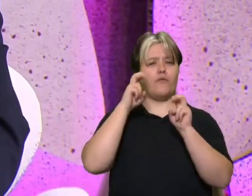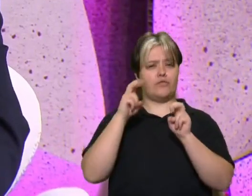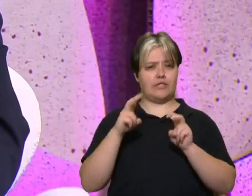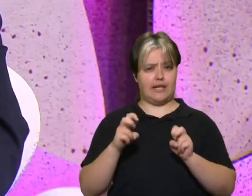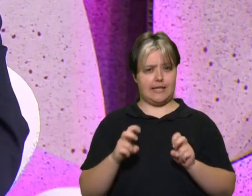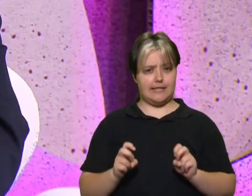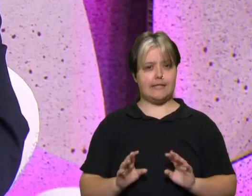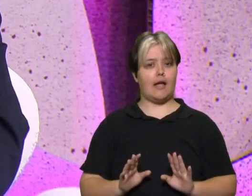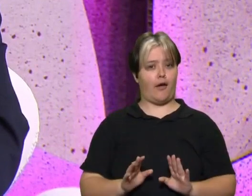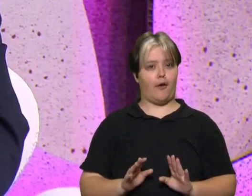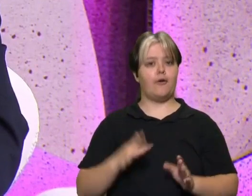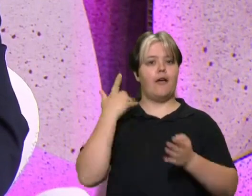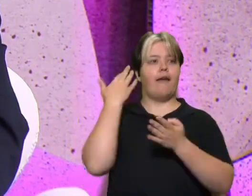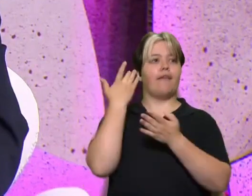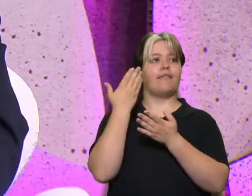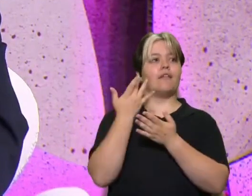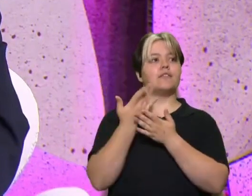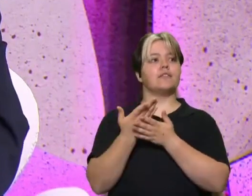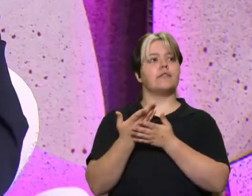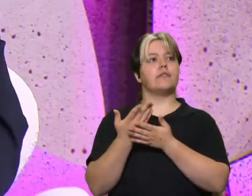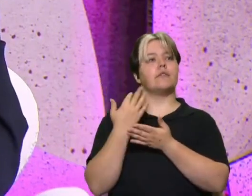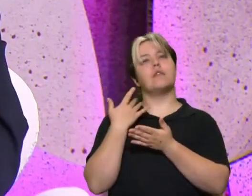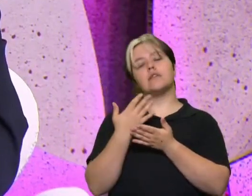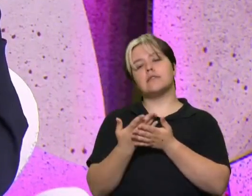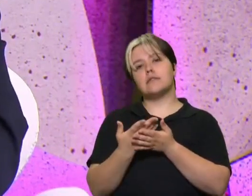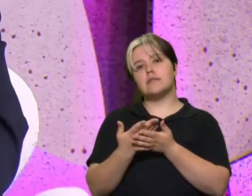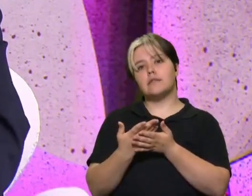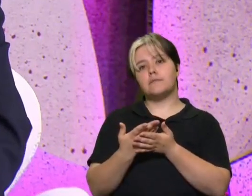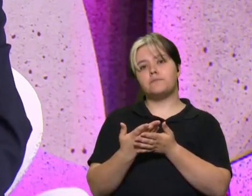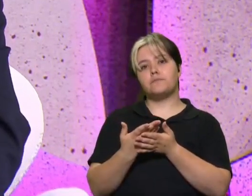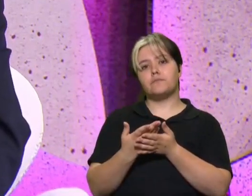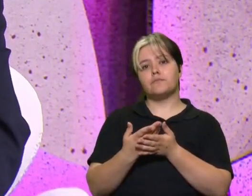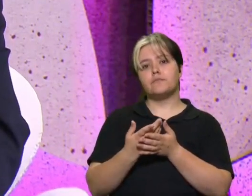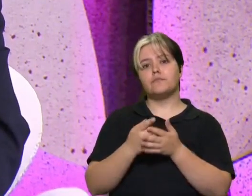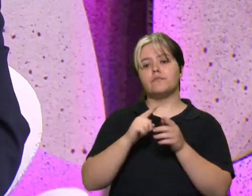a tradition in AI